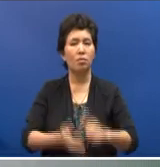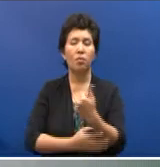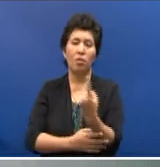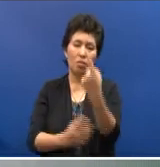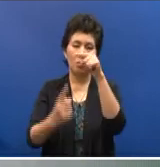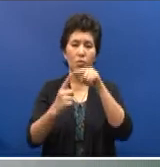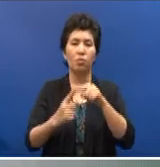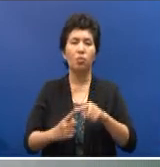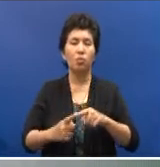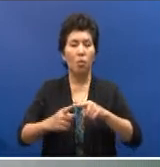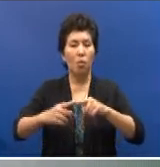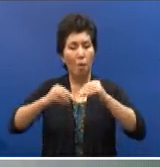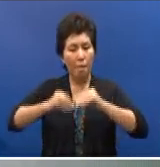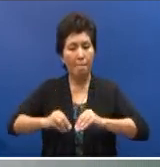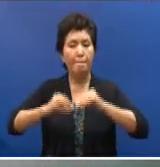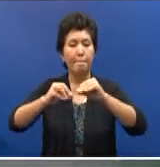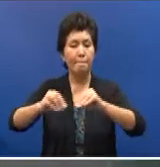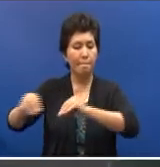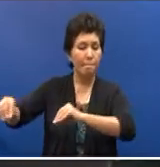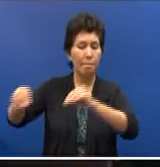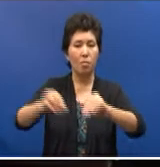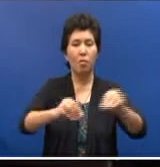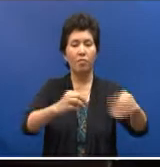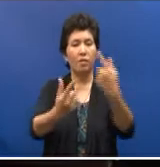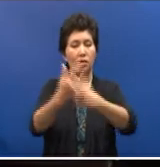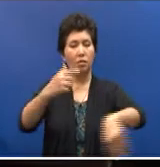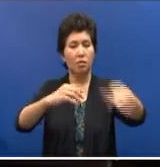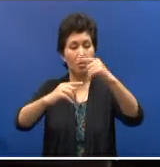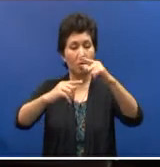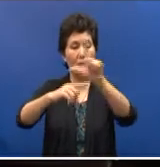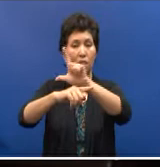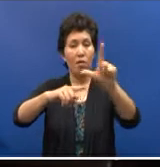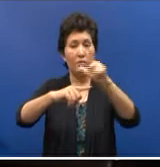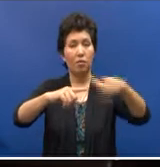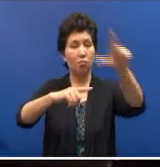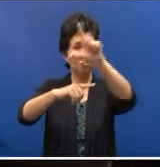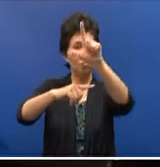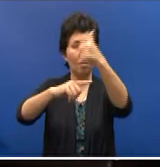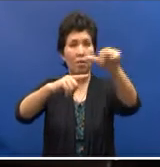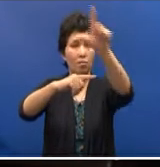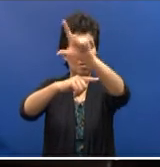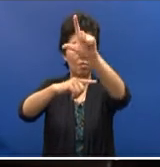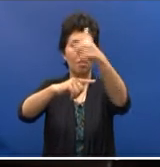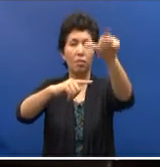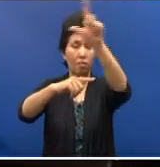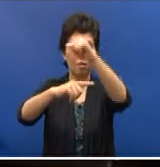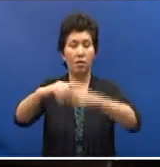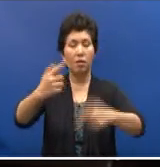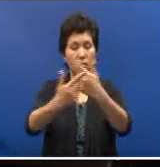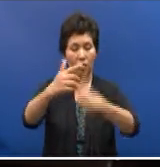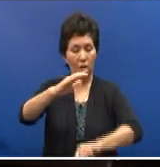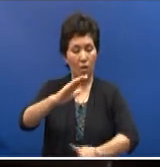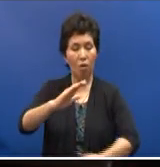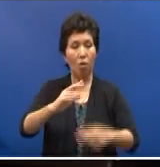to move, okay, from one status to, okay, one level to the other level, okay, from the low level